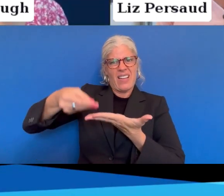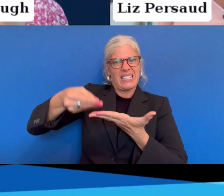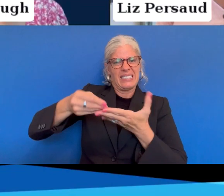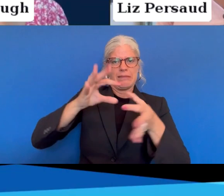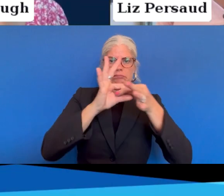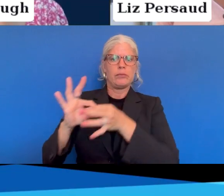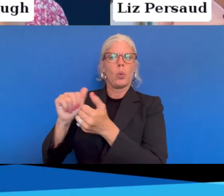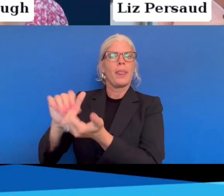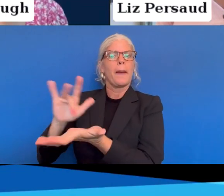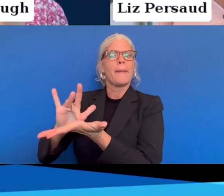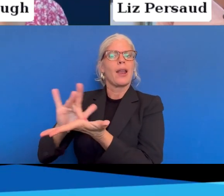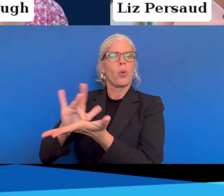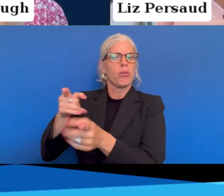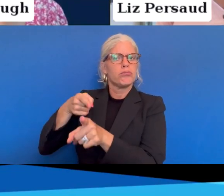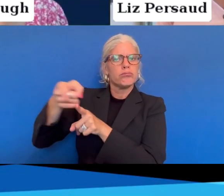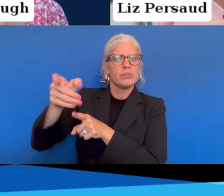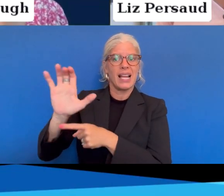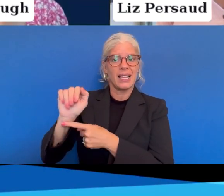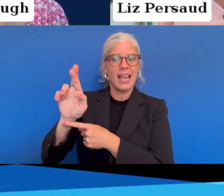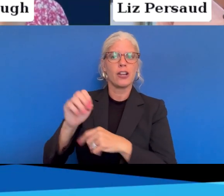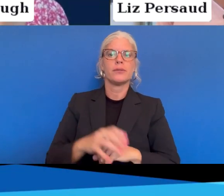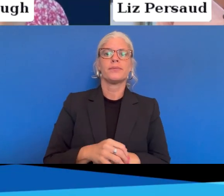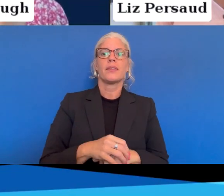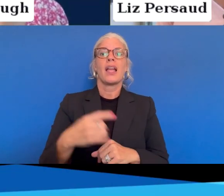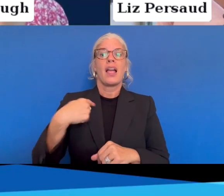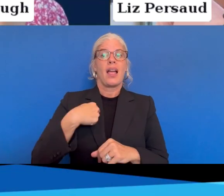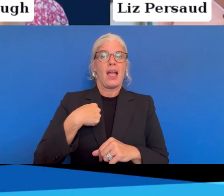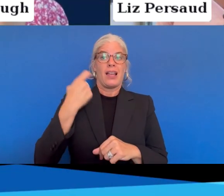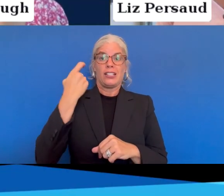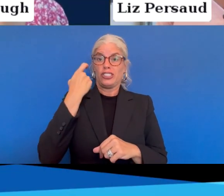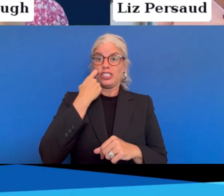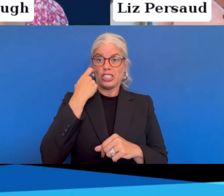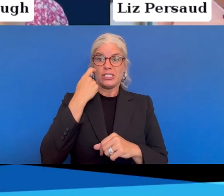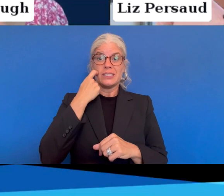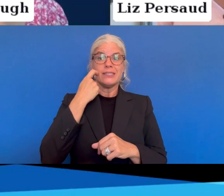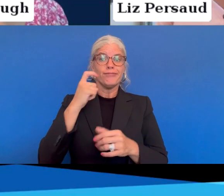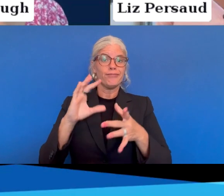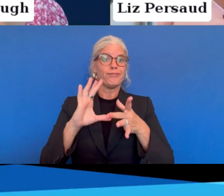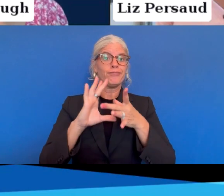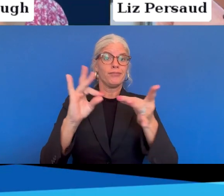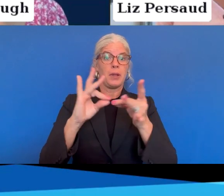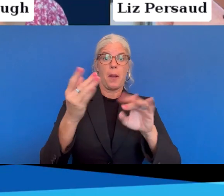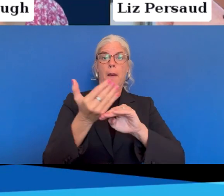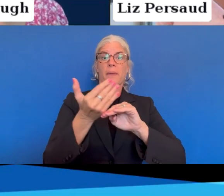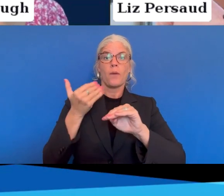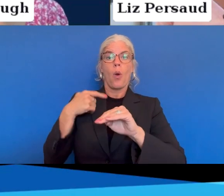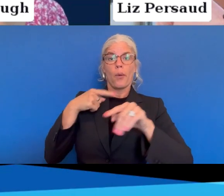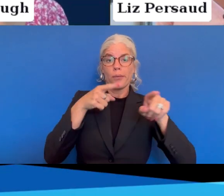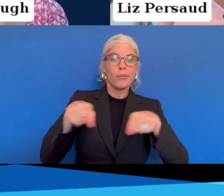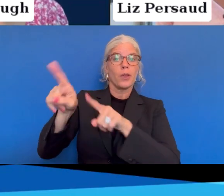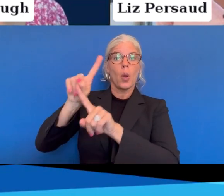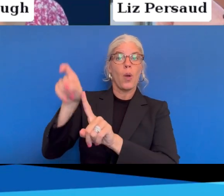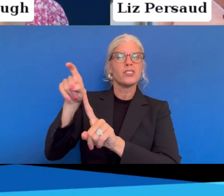important for the expansion and funding of medical care. So I just want to